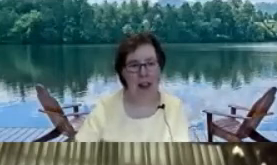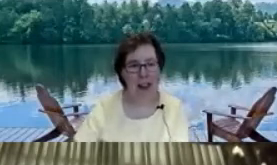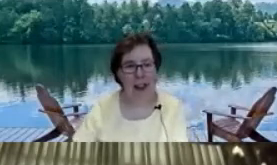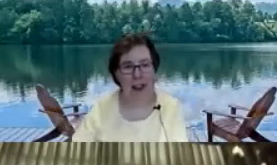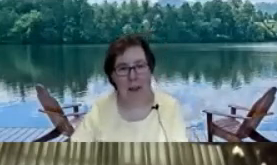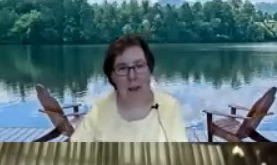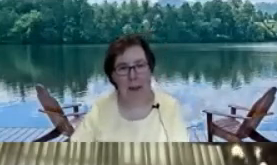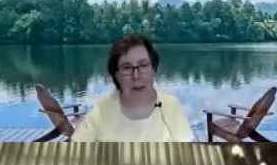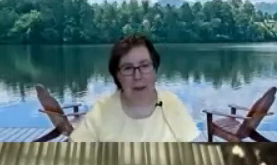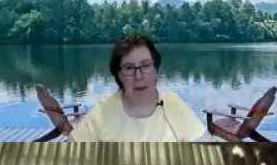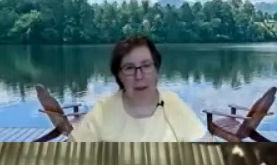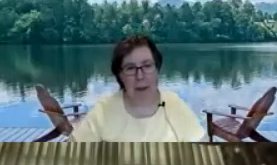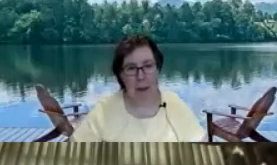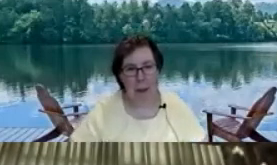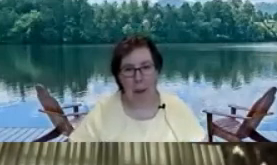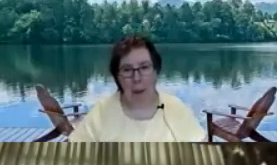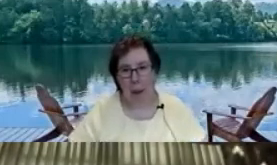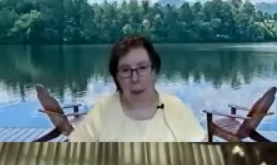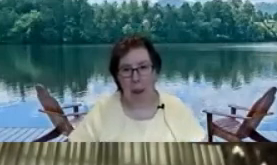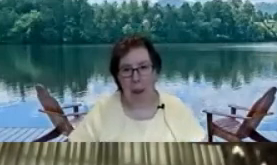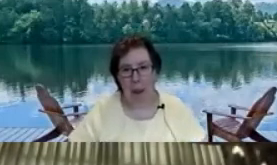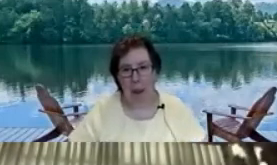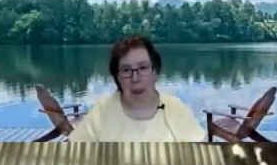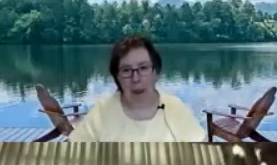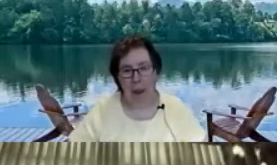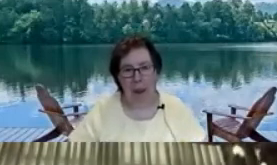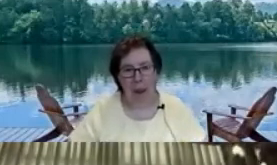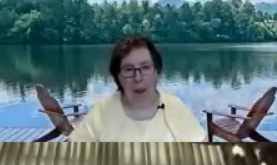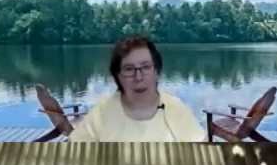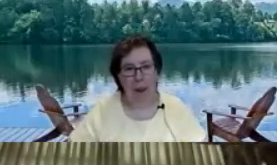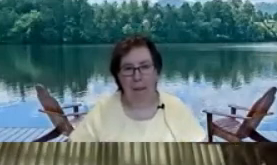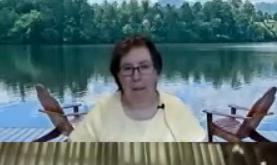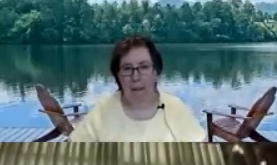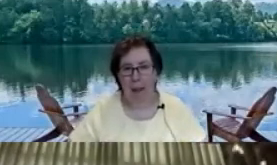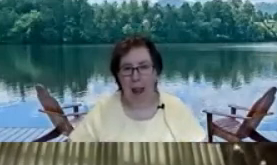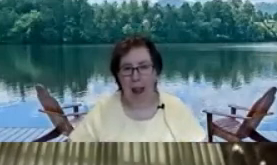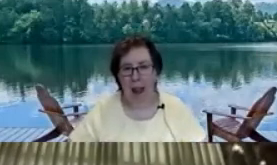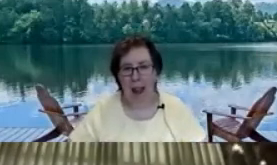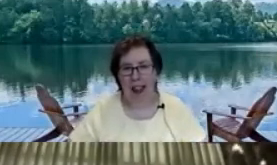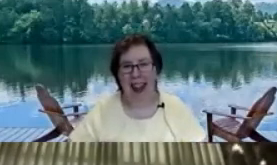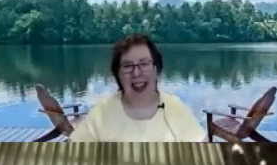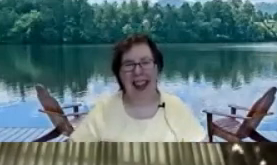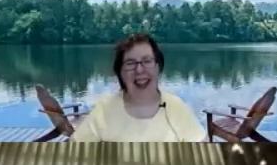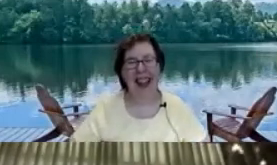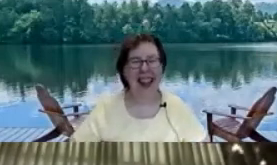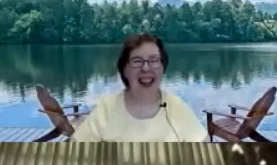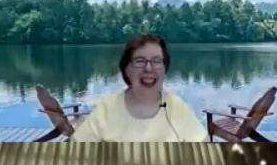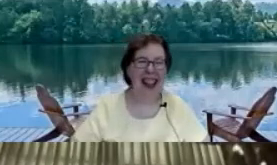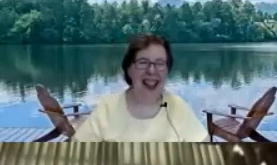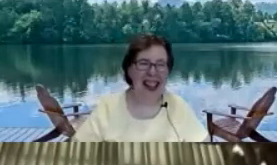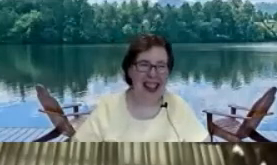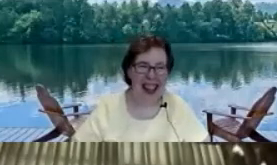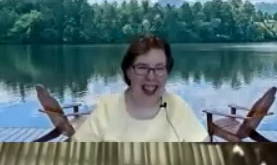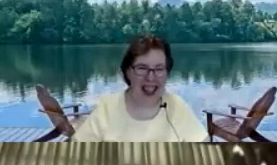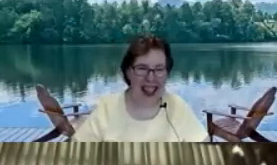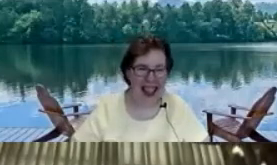lines of what look like staircases and windows and even the top lighted domes in the top of the